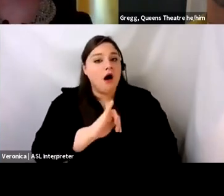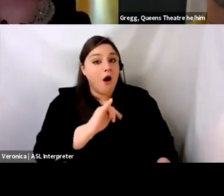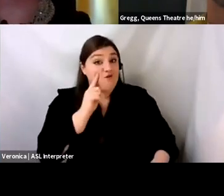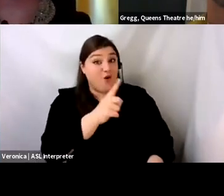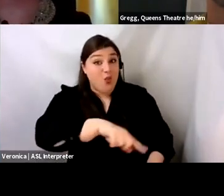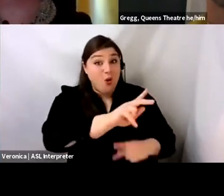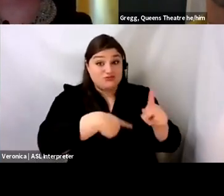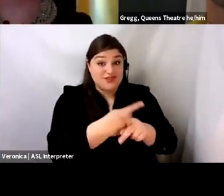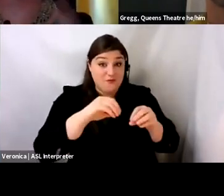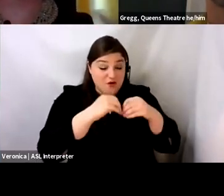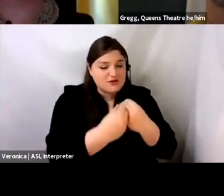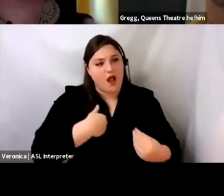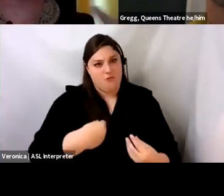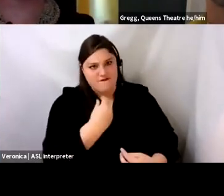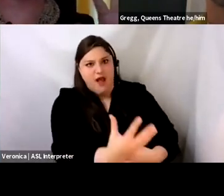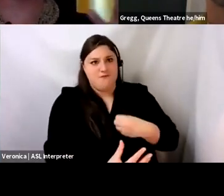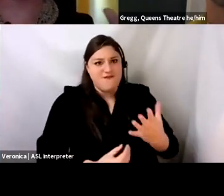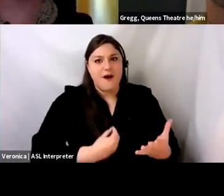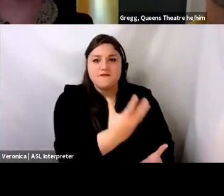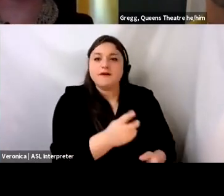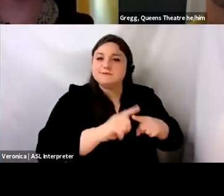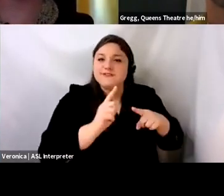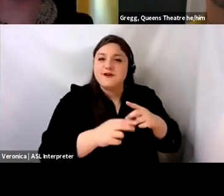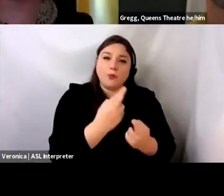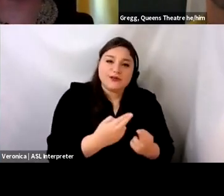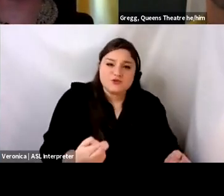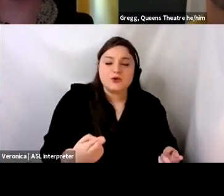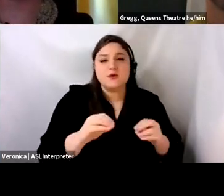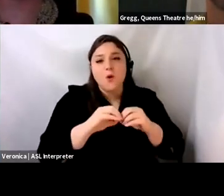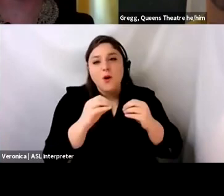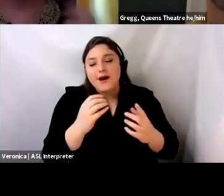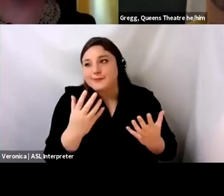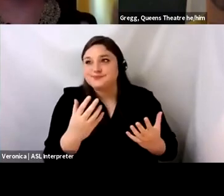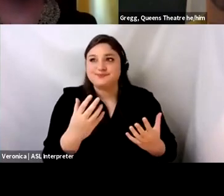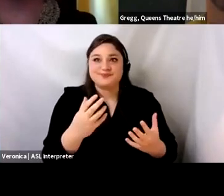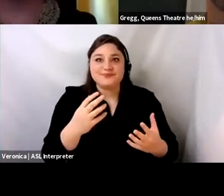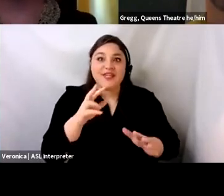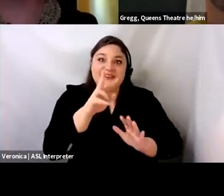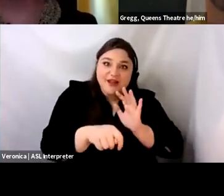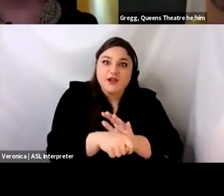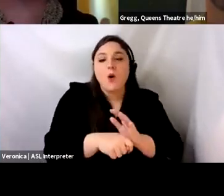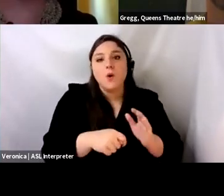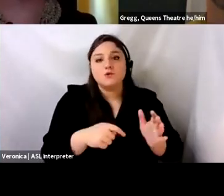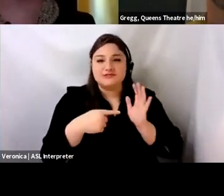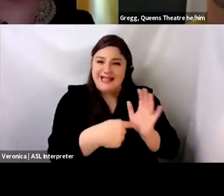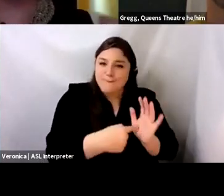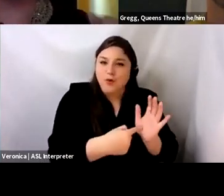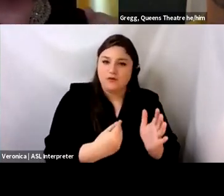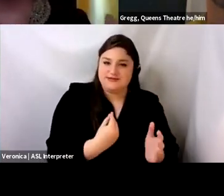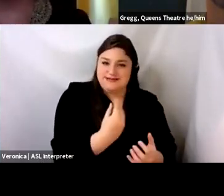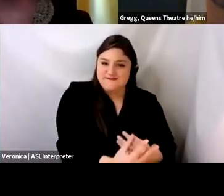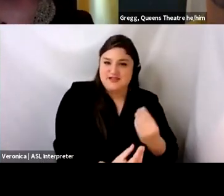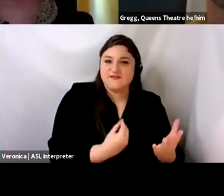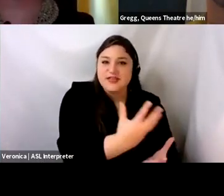there was a lot of this expanded kind of interdependence that I picked up on from these conversations, museums really